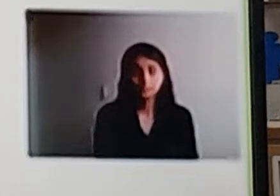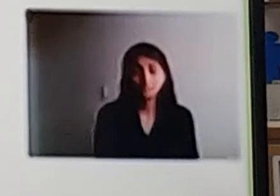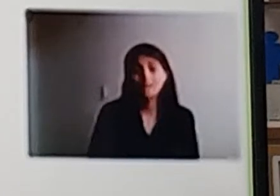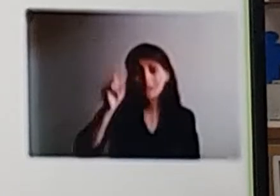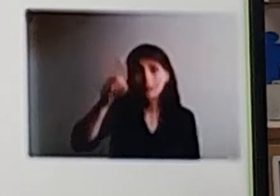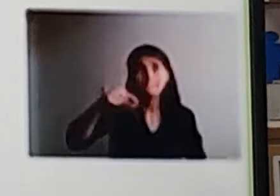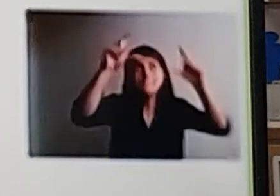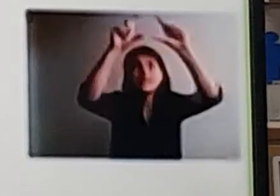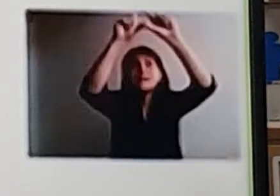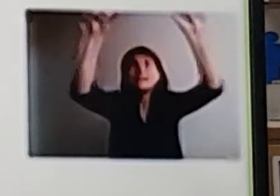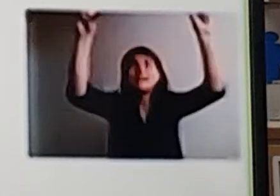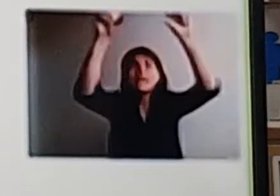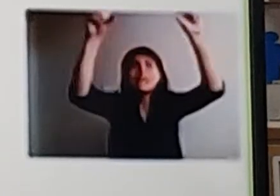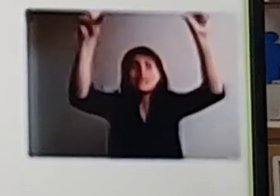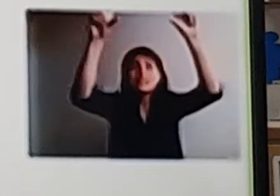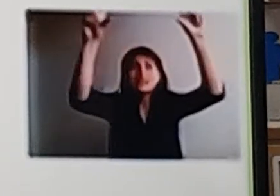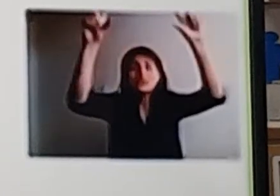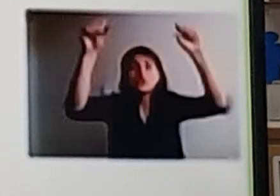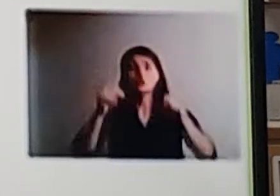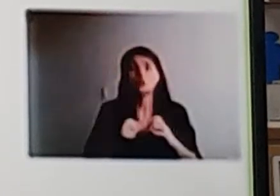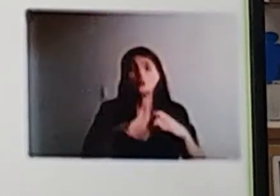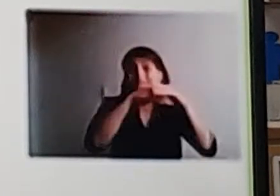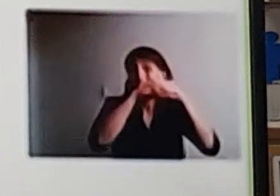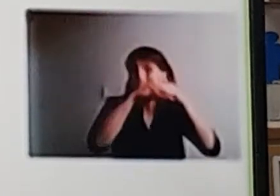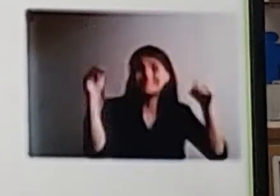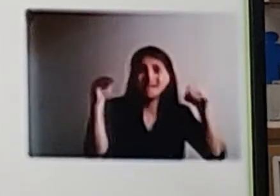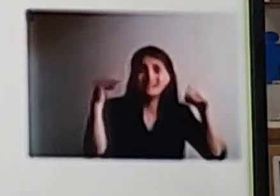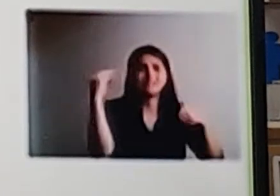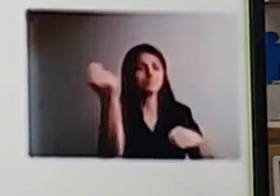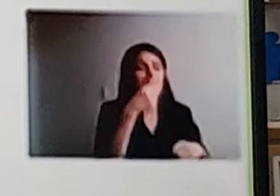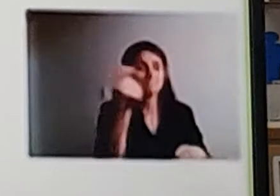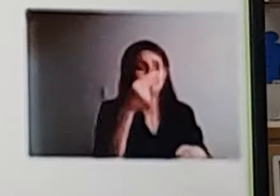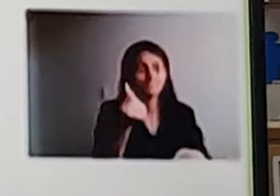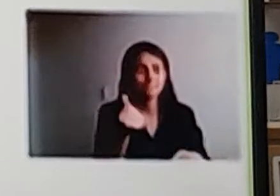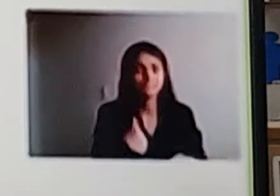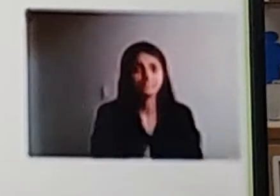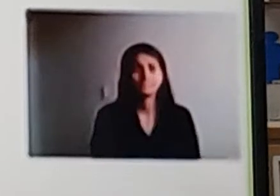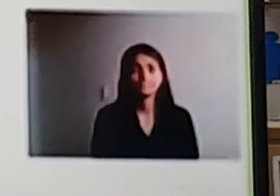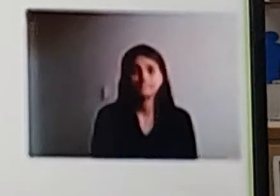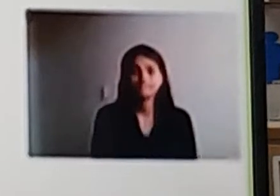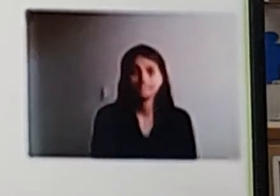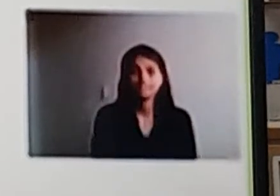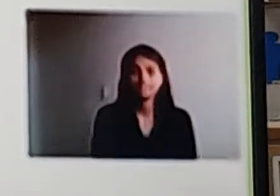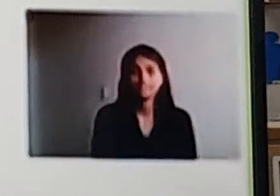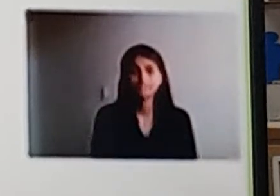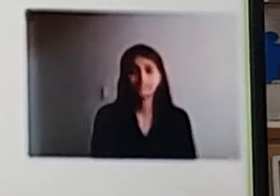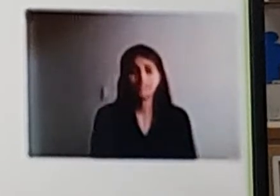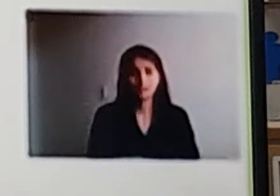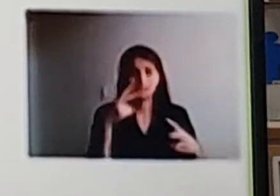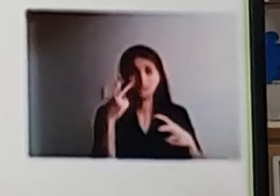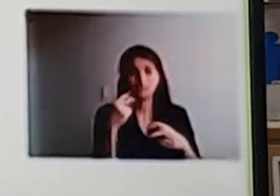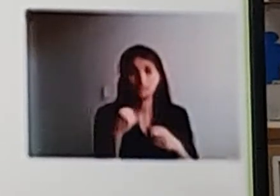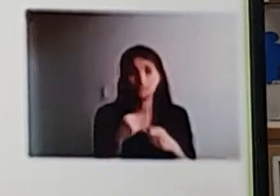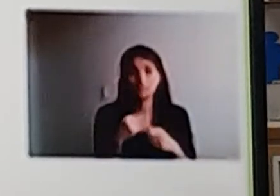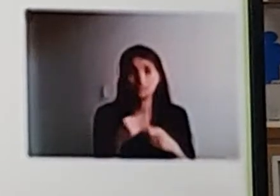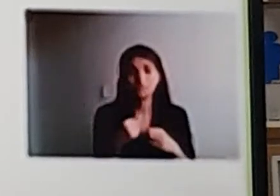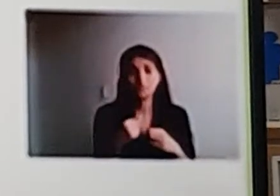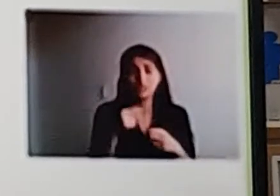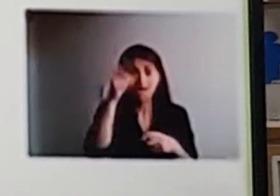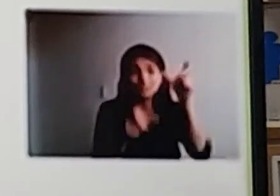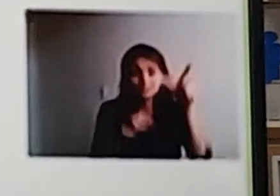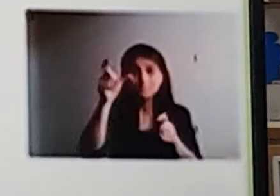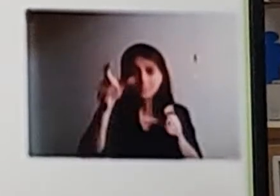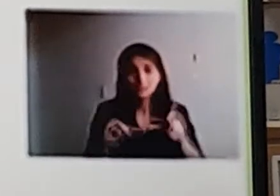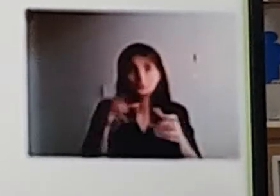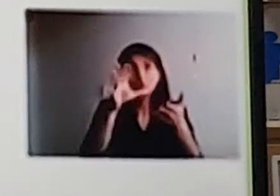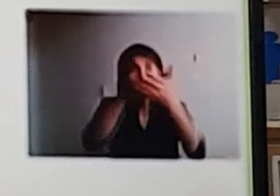so the blind people can hear the voice and the deaf people can see the light going on, and it's very easy to open the